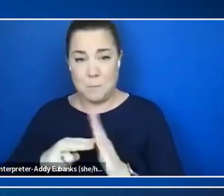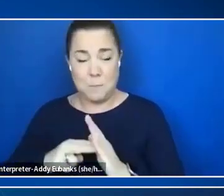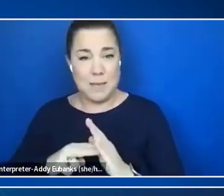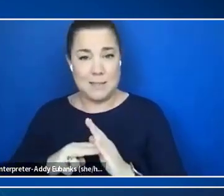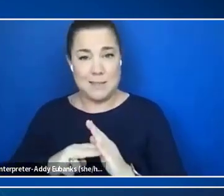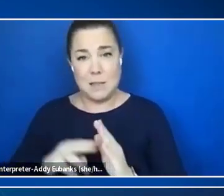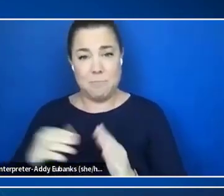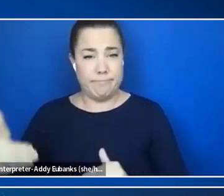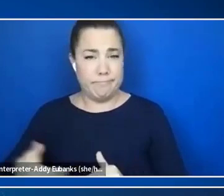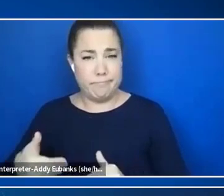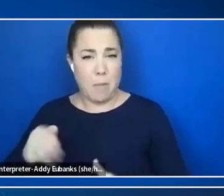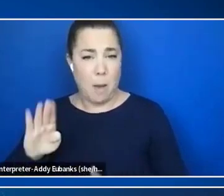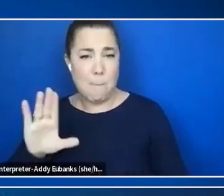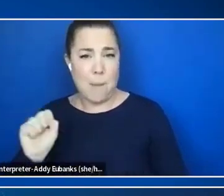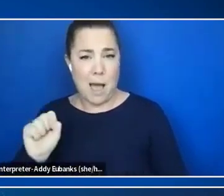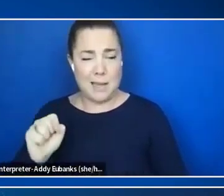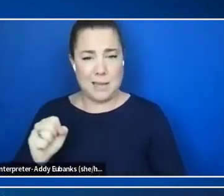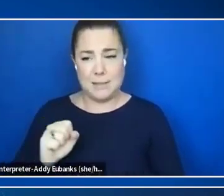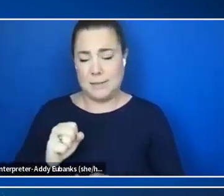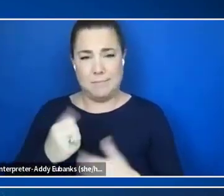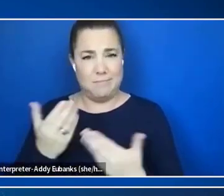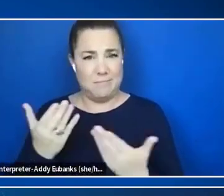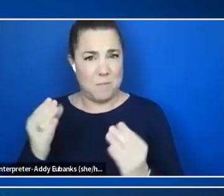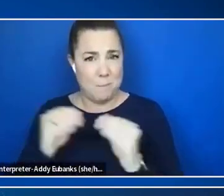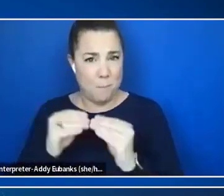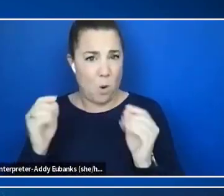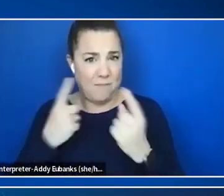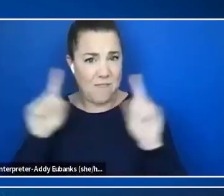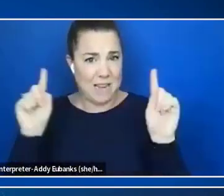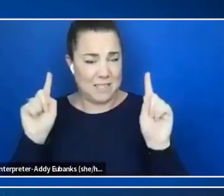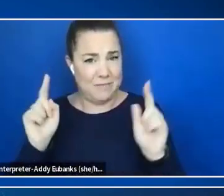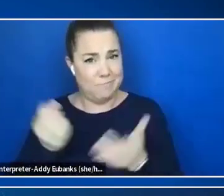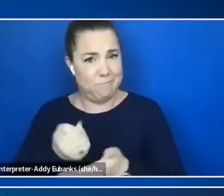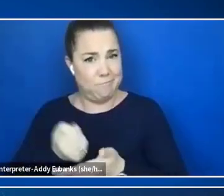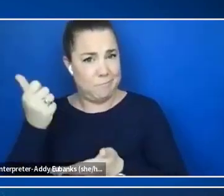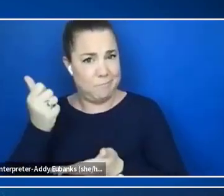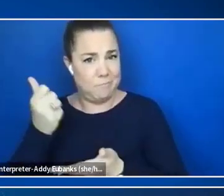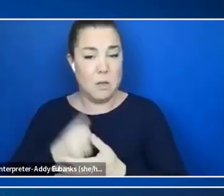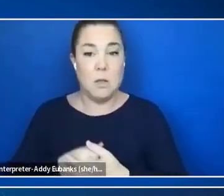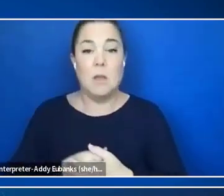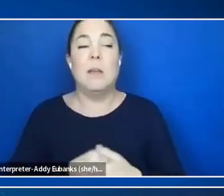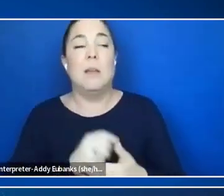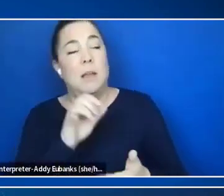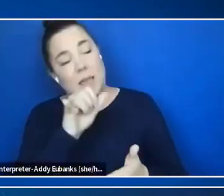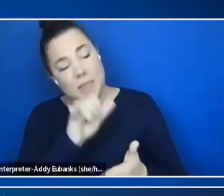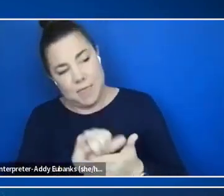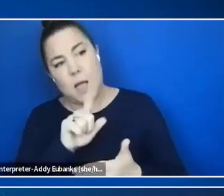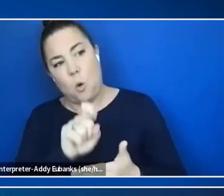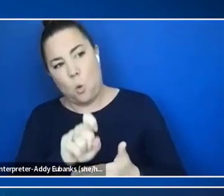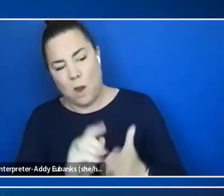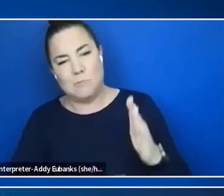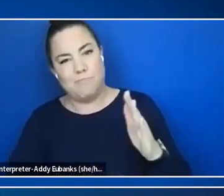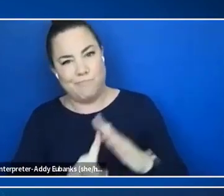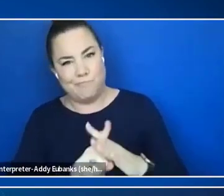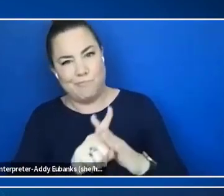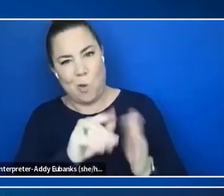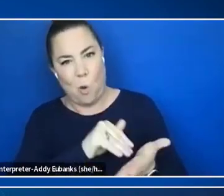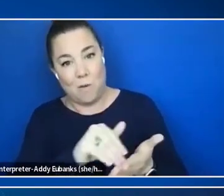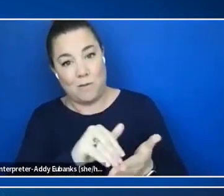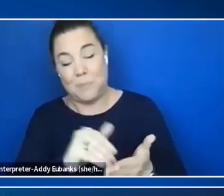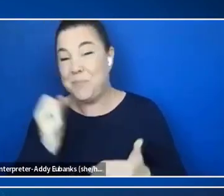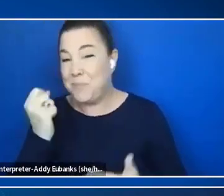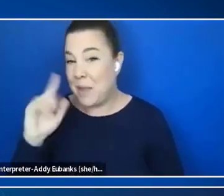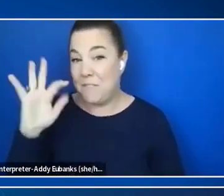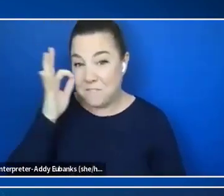more efficient and effective? So this has also come up a lot throughout this process. So federal regulations require us